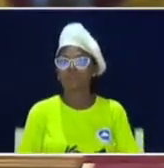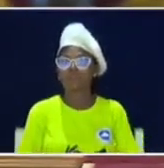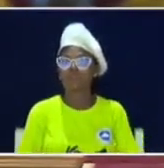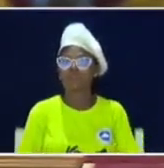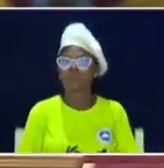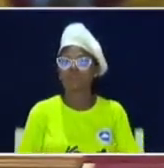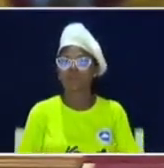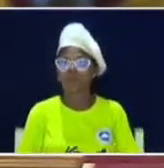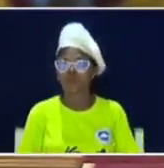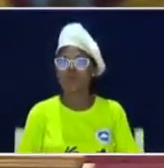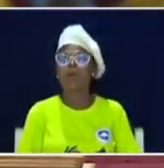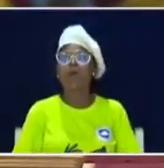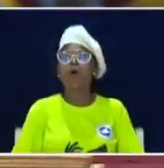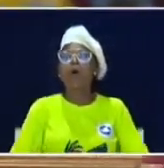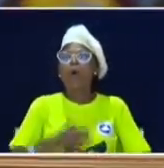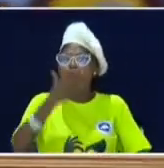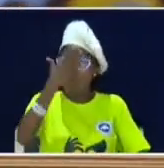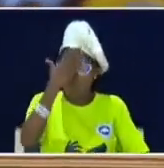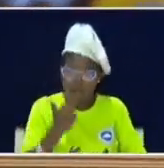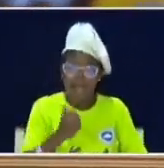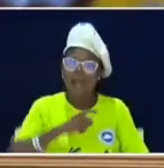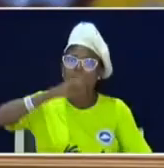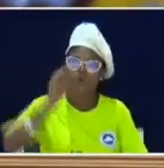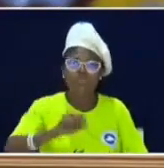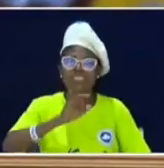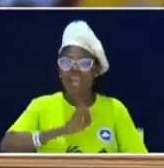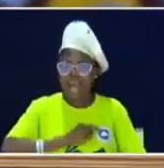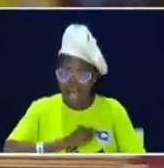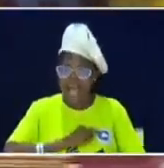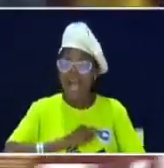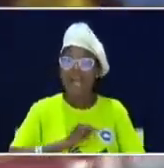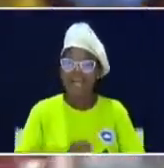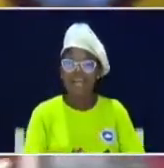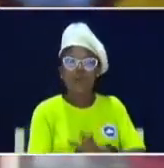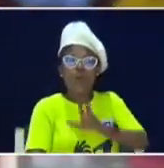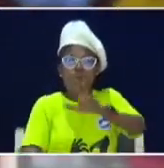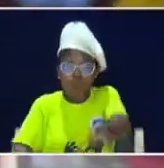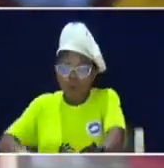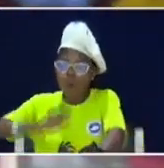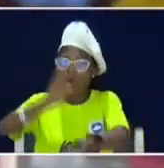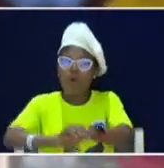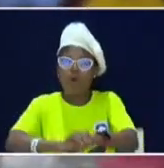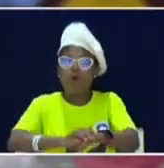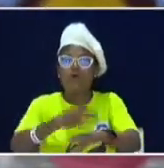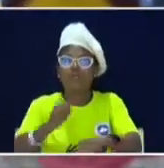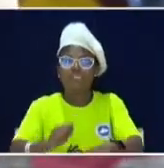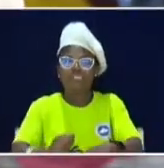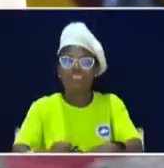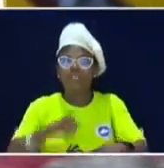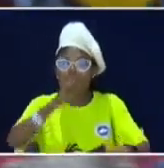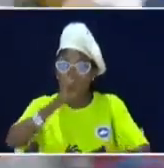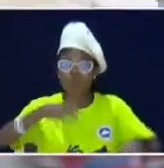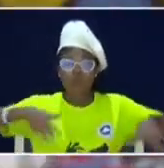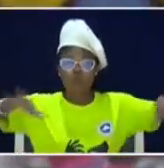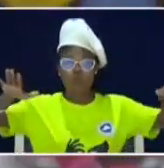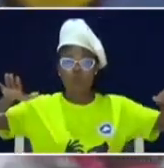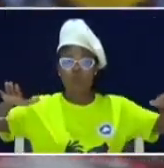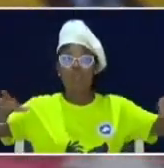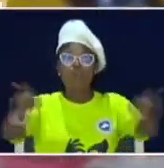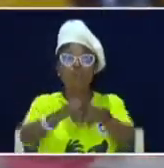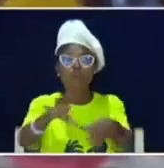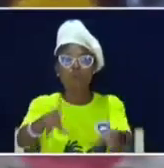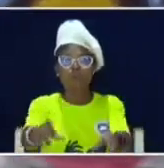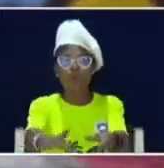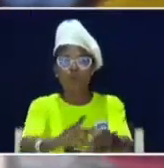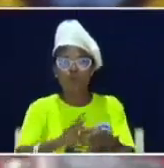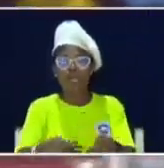Briefly, why must I step on the eagle's wing? People don't know that it's a must that they step on this wing. So long as we are in this